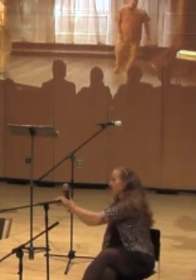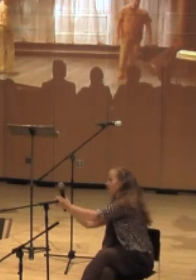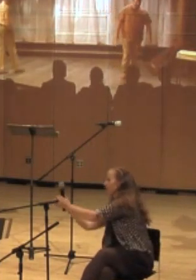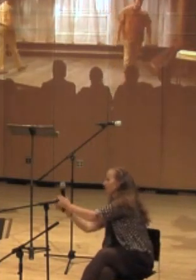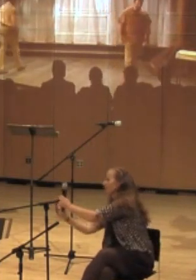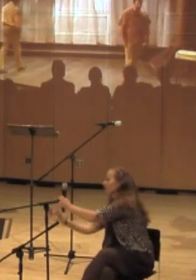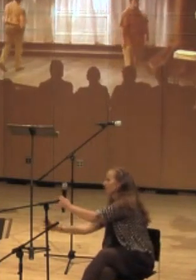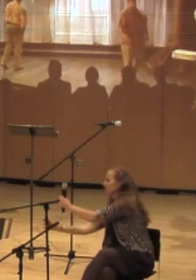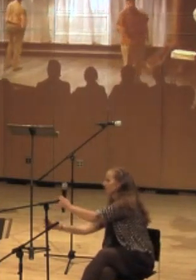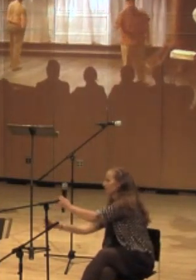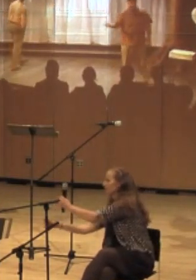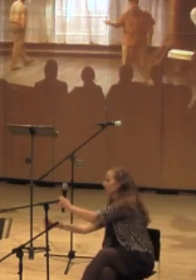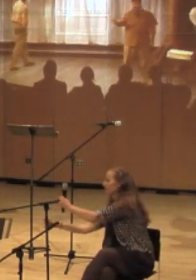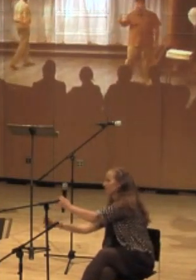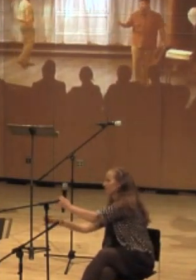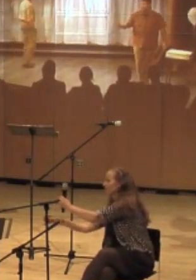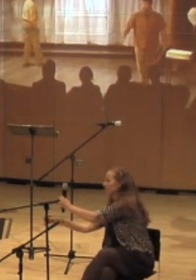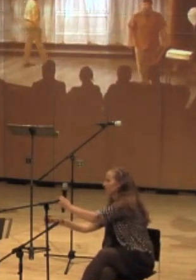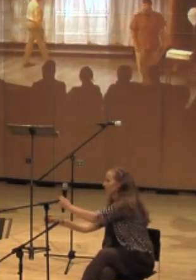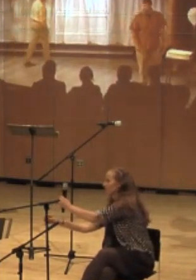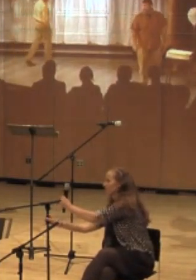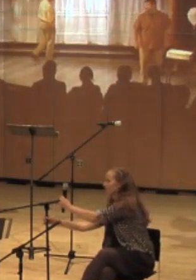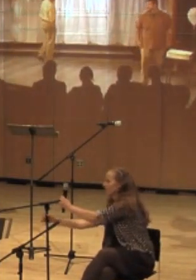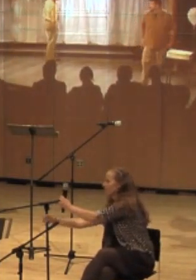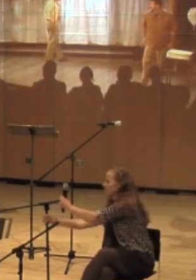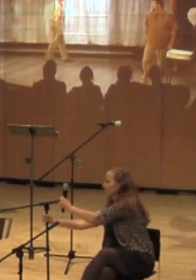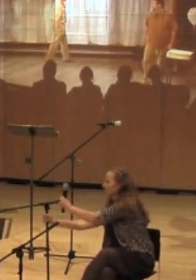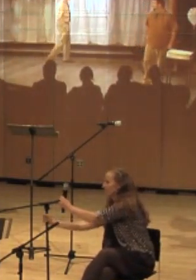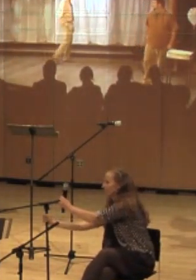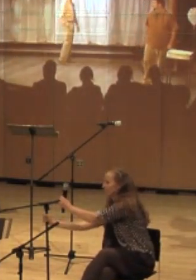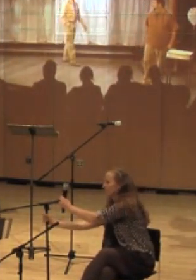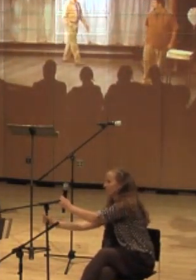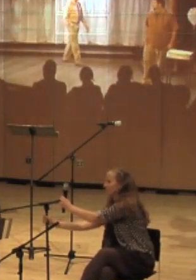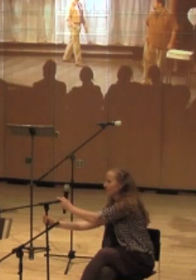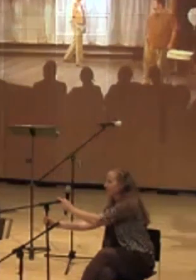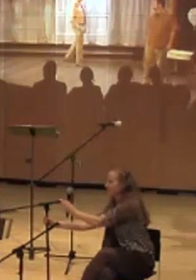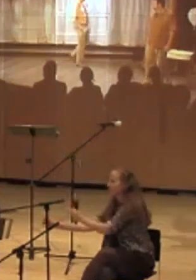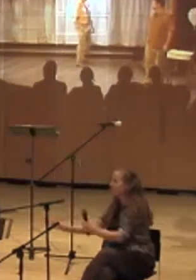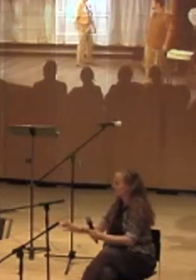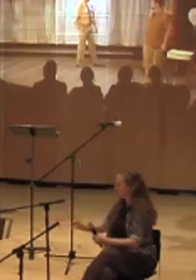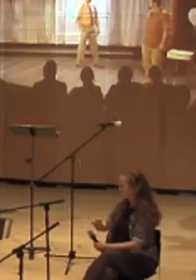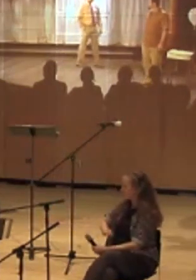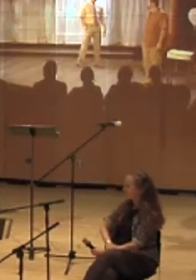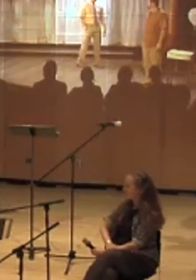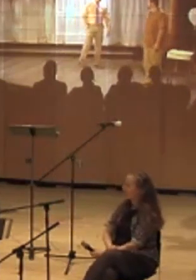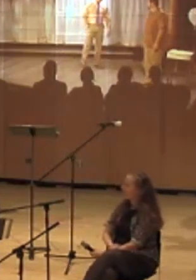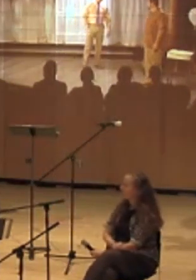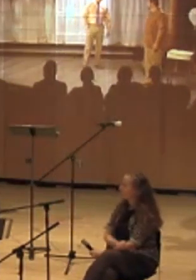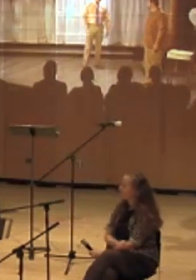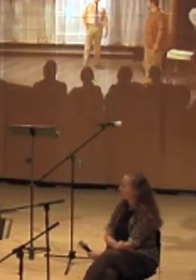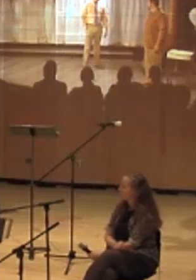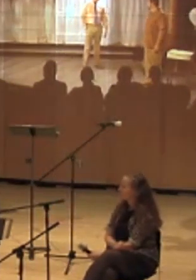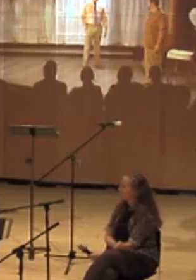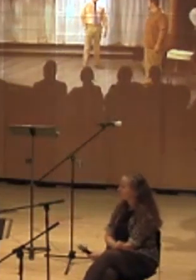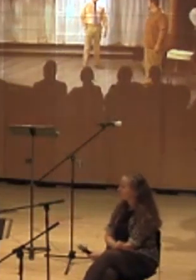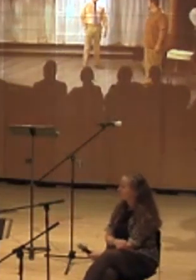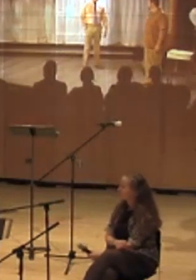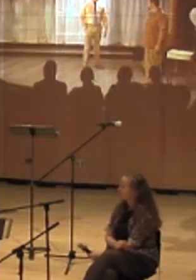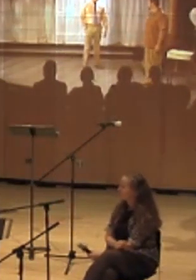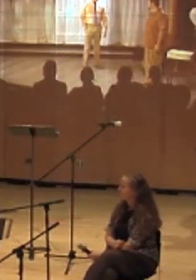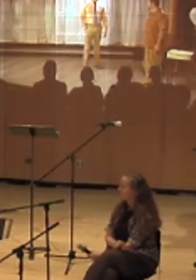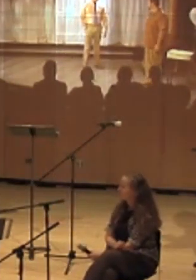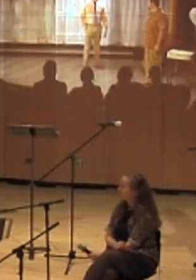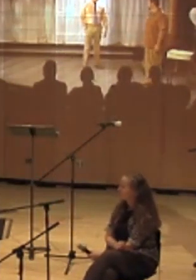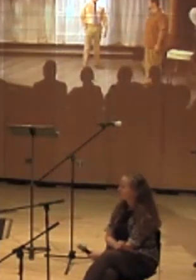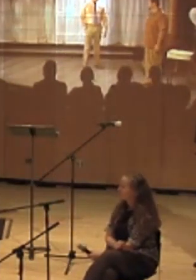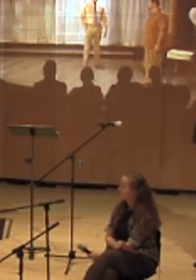had had a stroke that that was why she um you know was uh in the hospital and died and